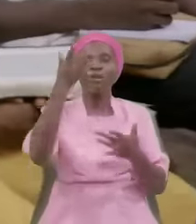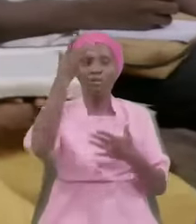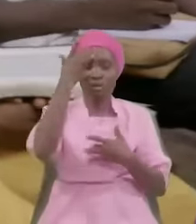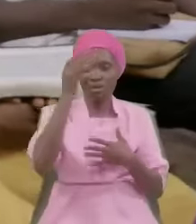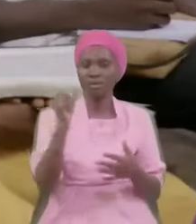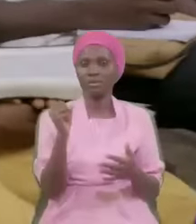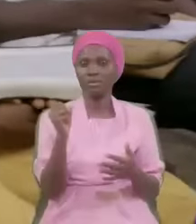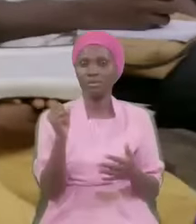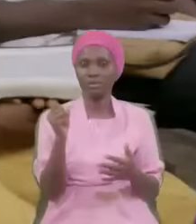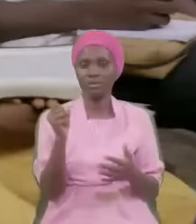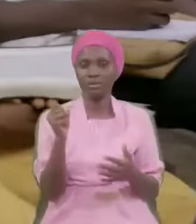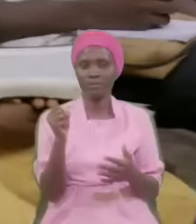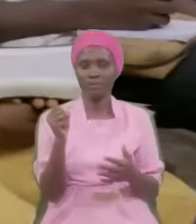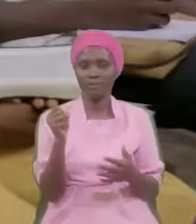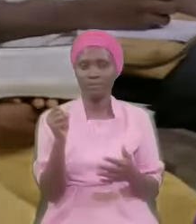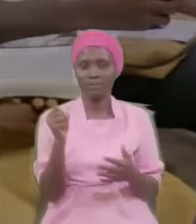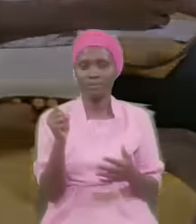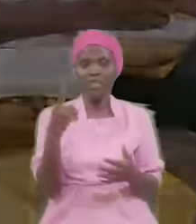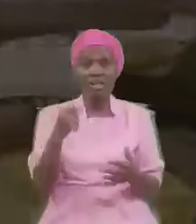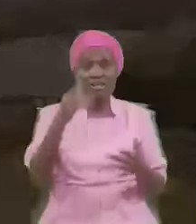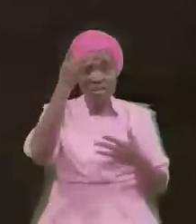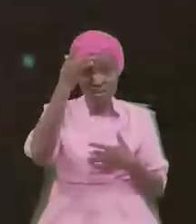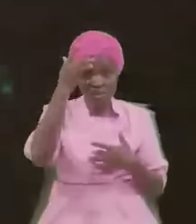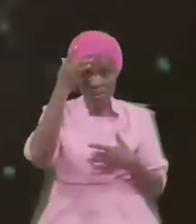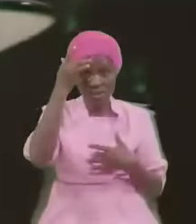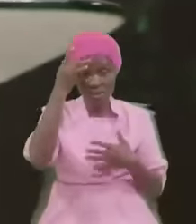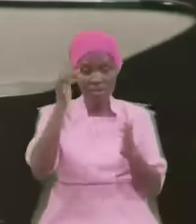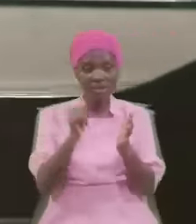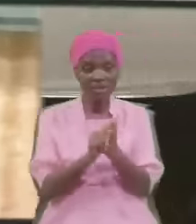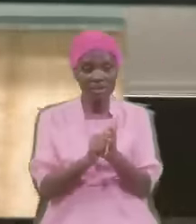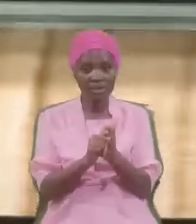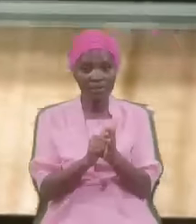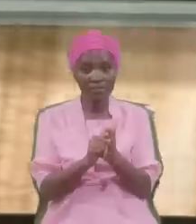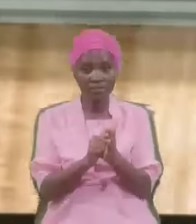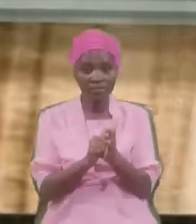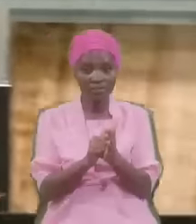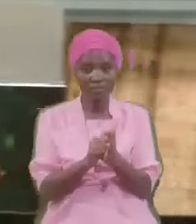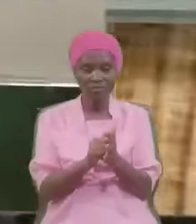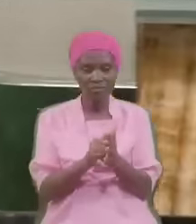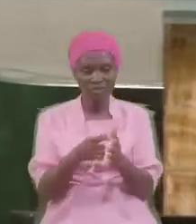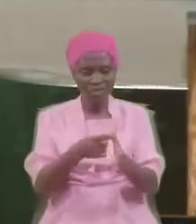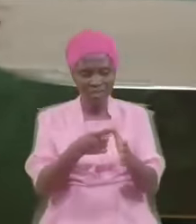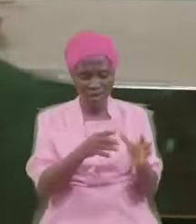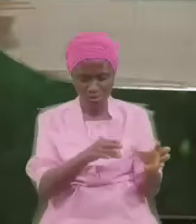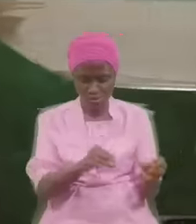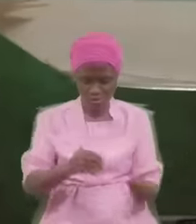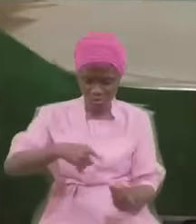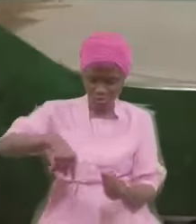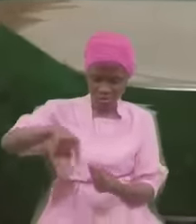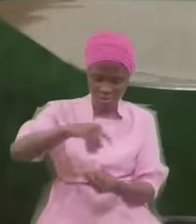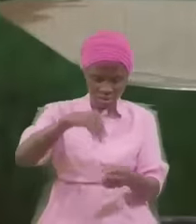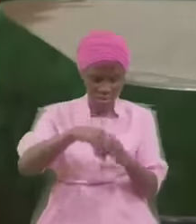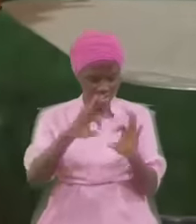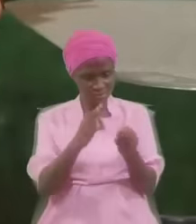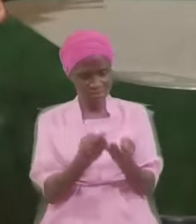all sickness. The sickness that ran in the family. And daddy said,